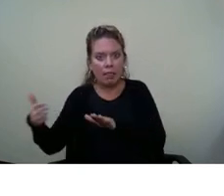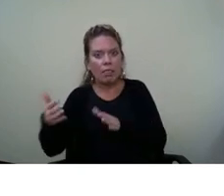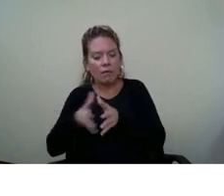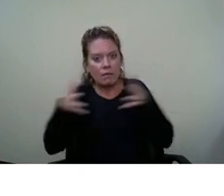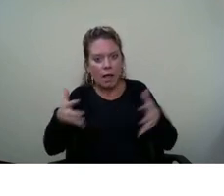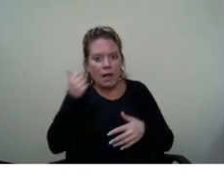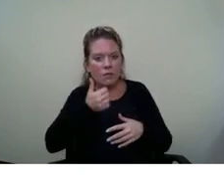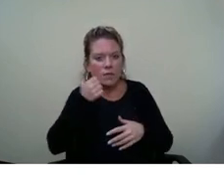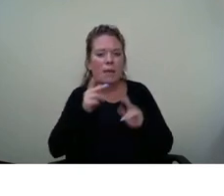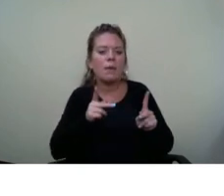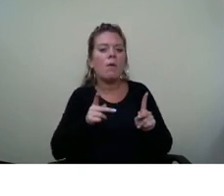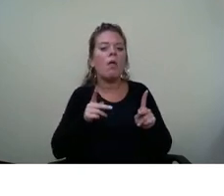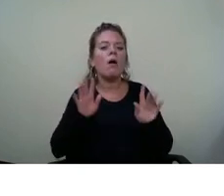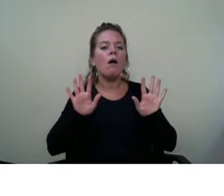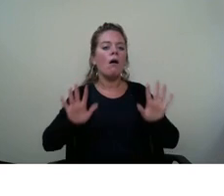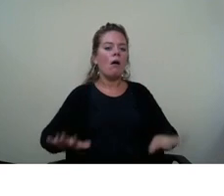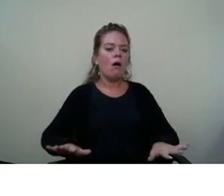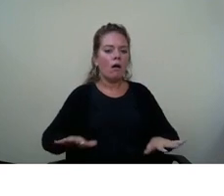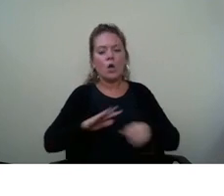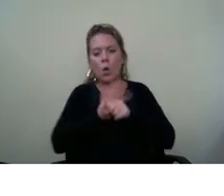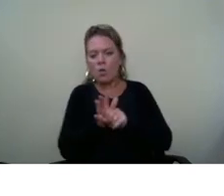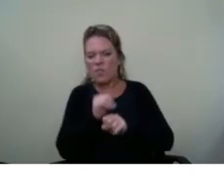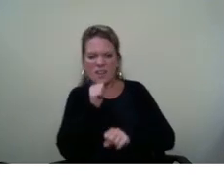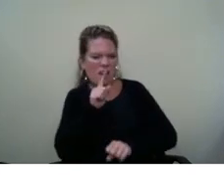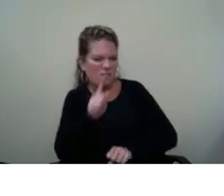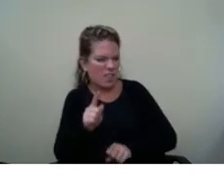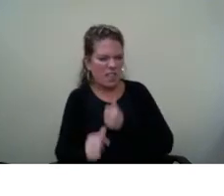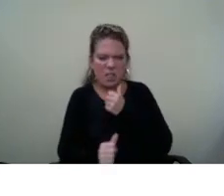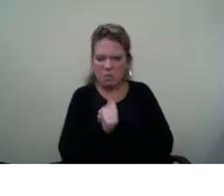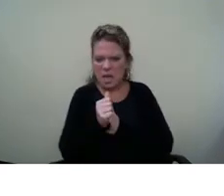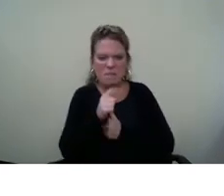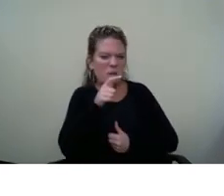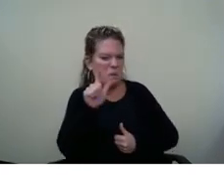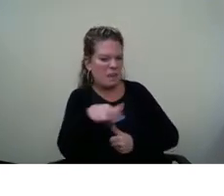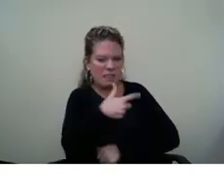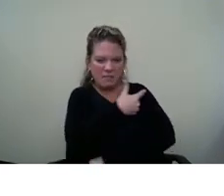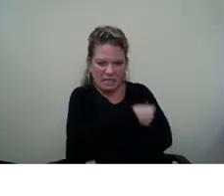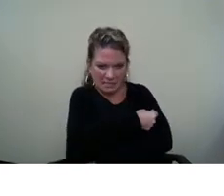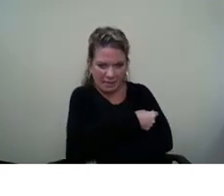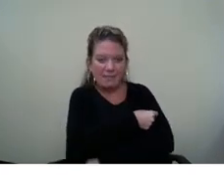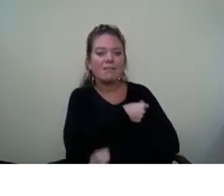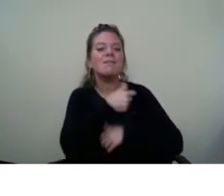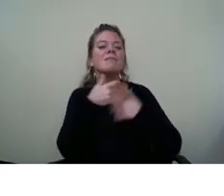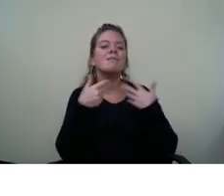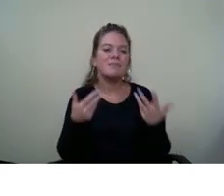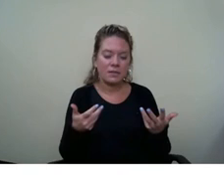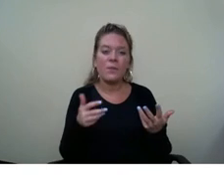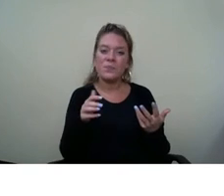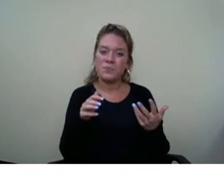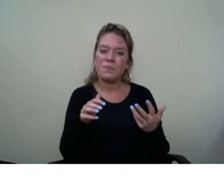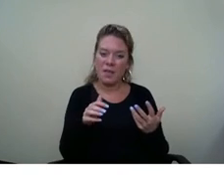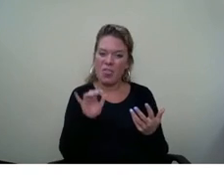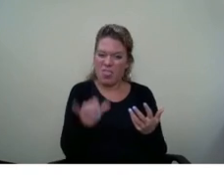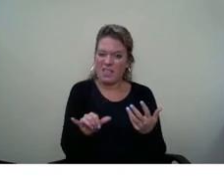well, COVID isn't really a threat, I don't need this vaccine. And this is very much the position of a good percentage of